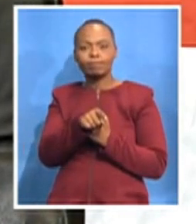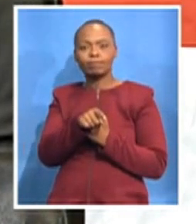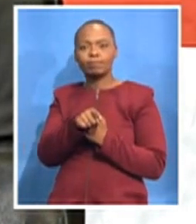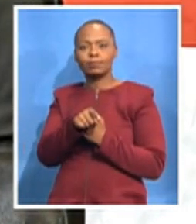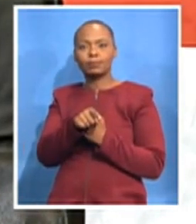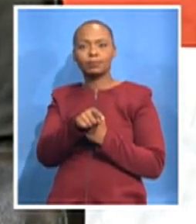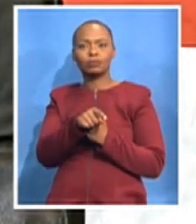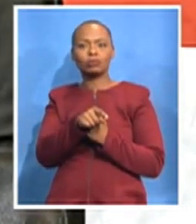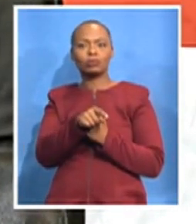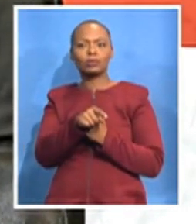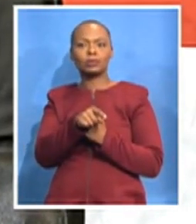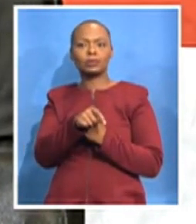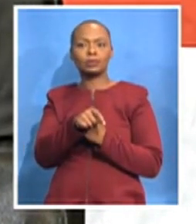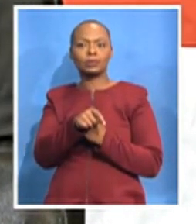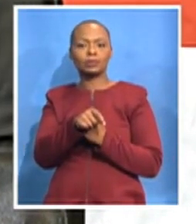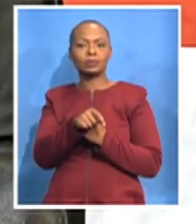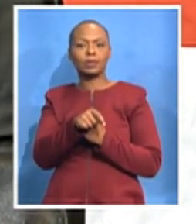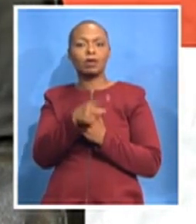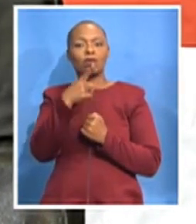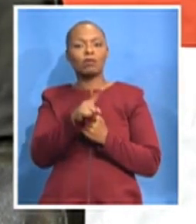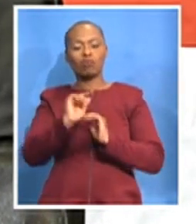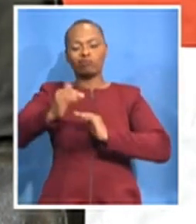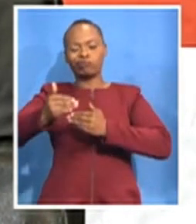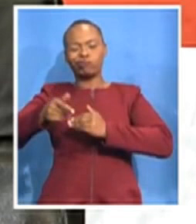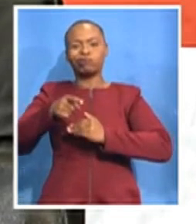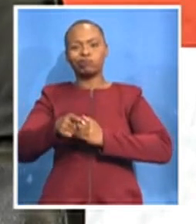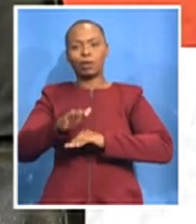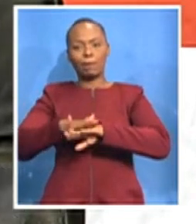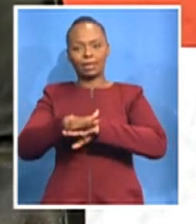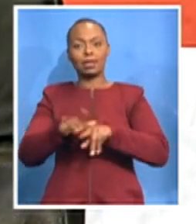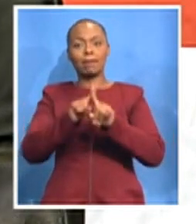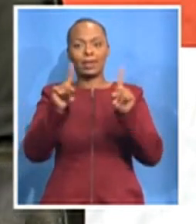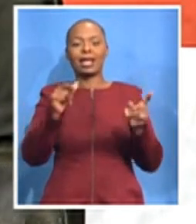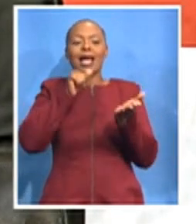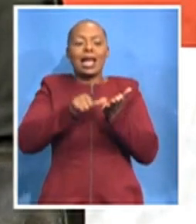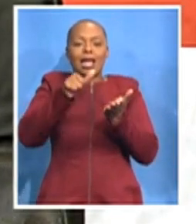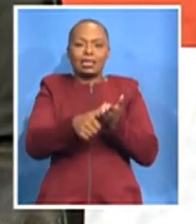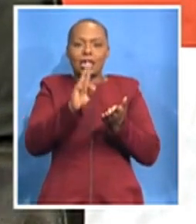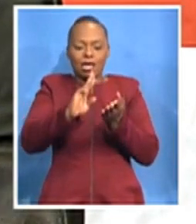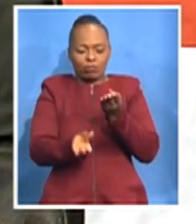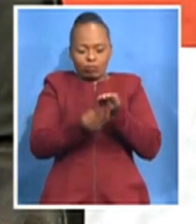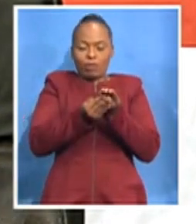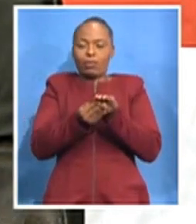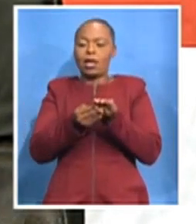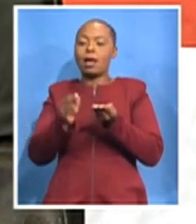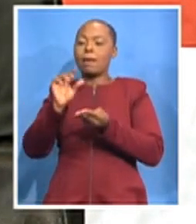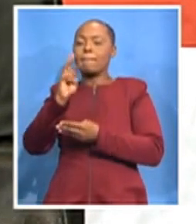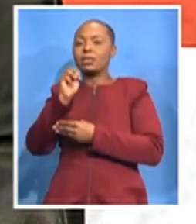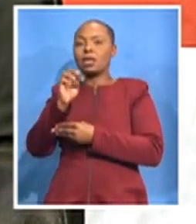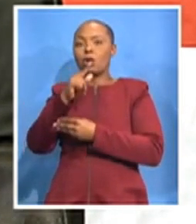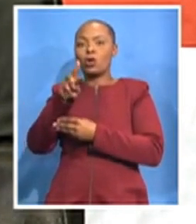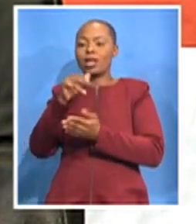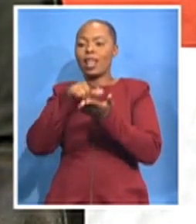basis. But again, there was another letter which Mr. Lukhodi wrote to LTE, where they then